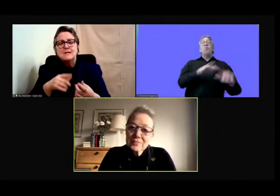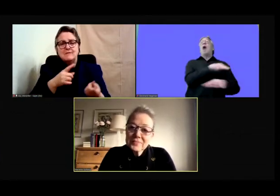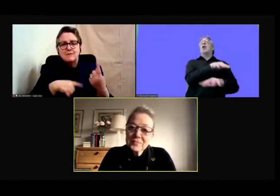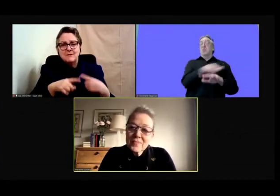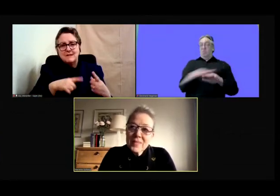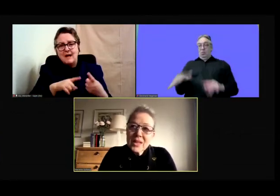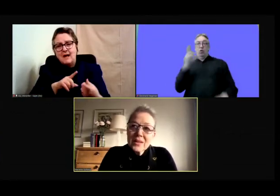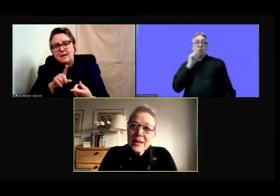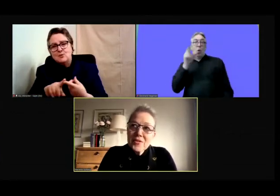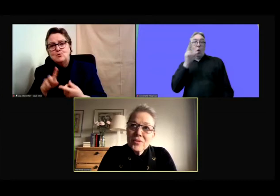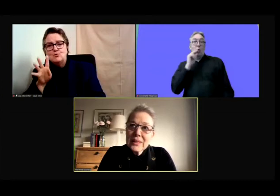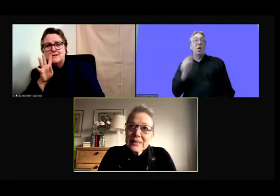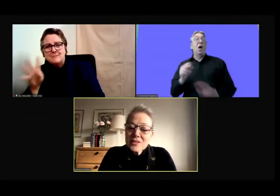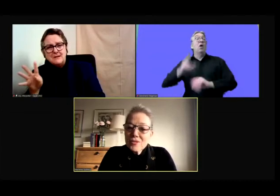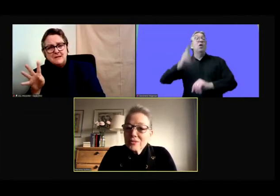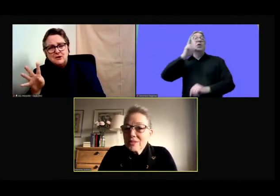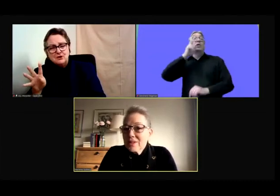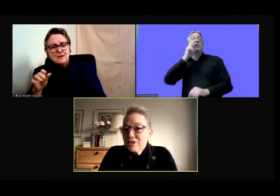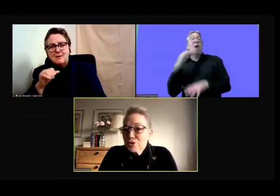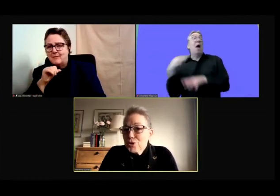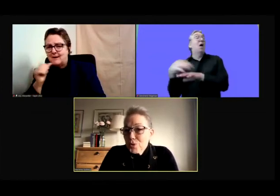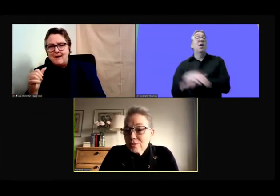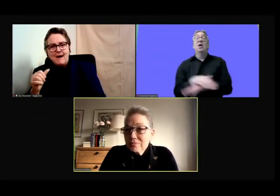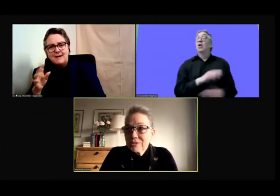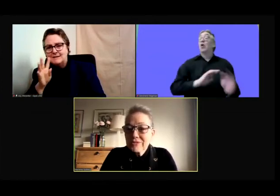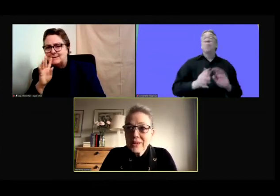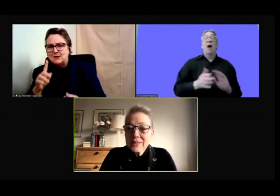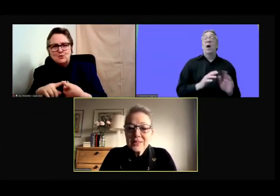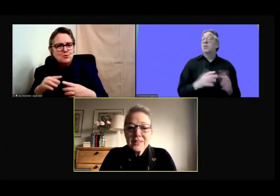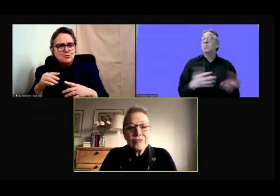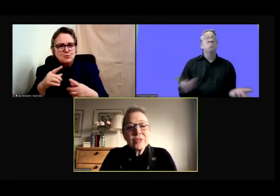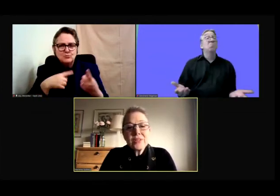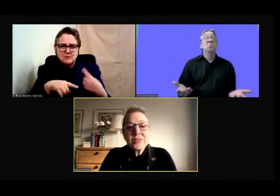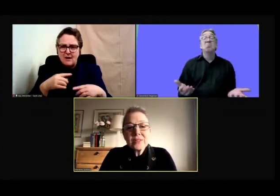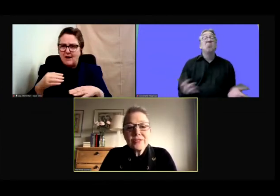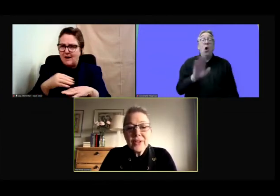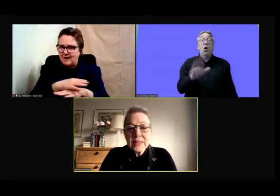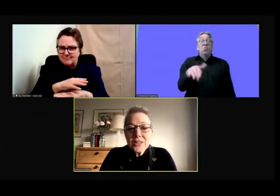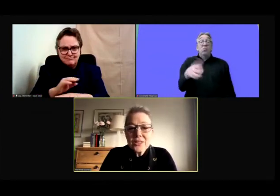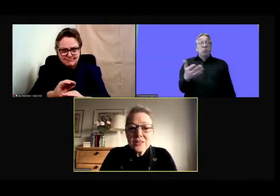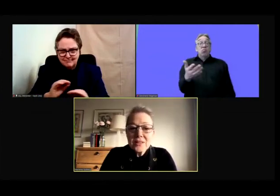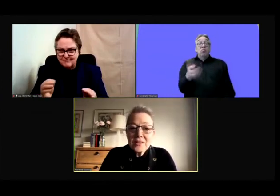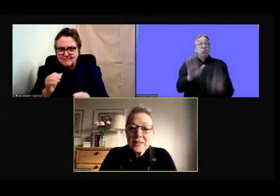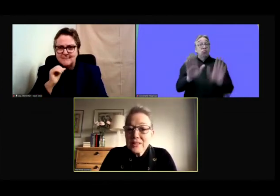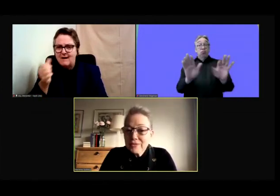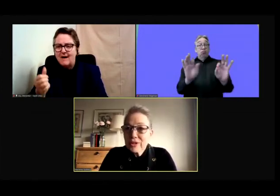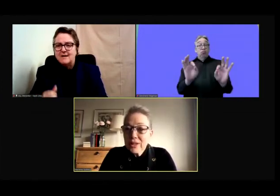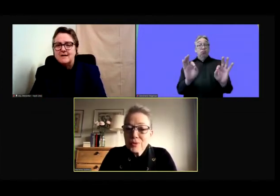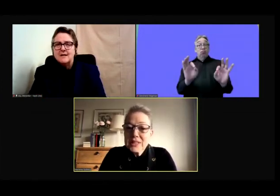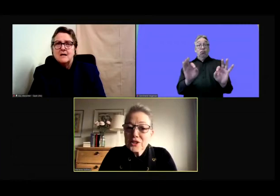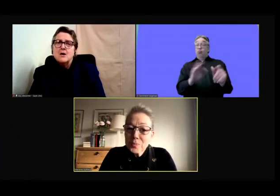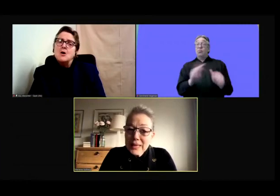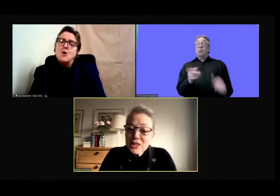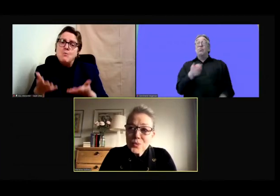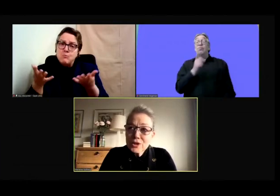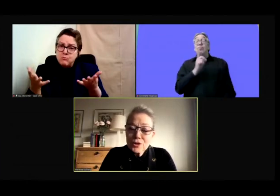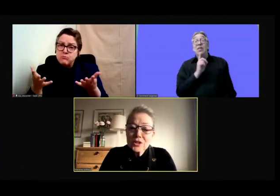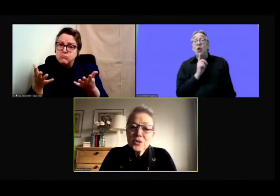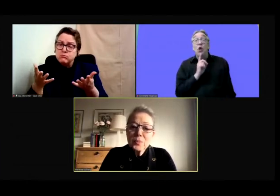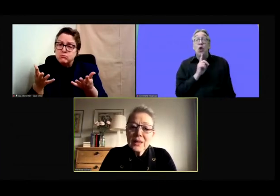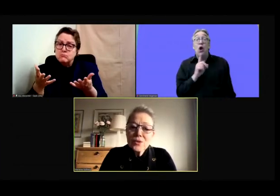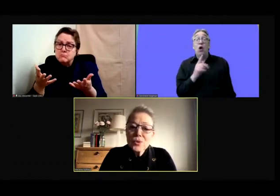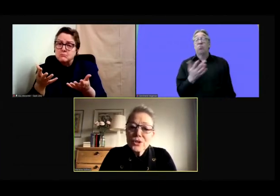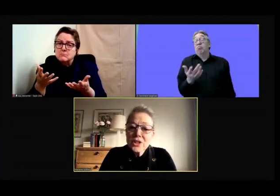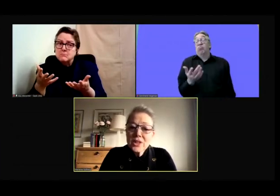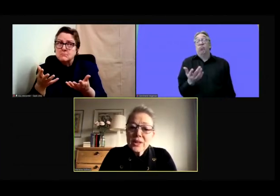other direction. Now, it's not unusual to find different effects in different linguistic domains when